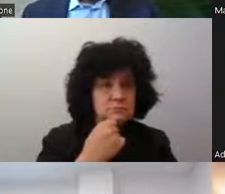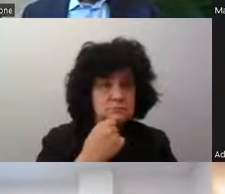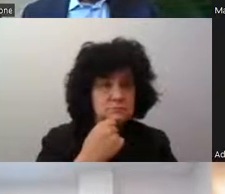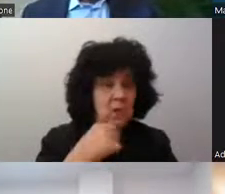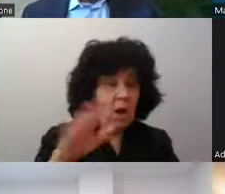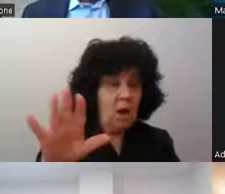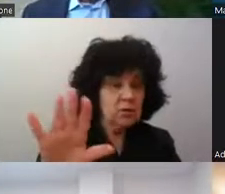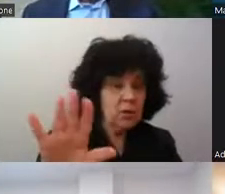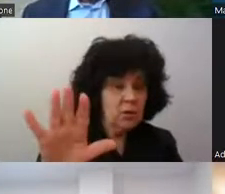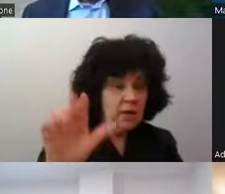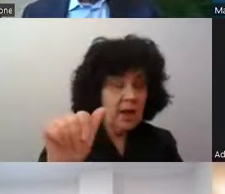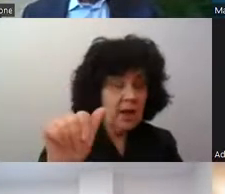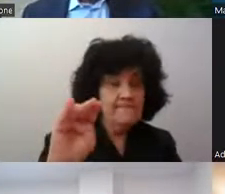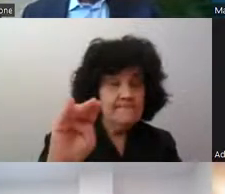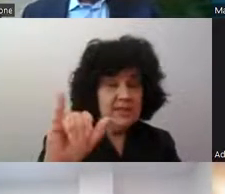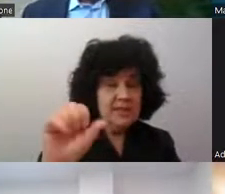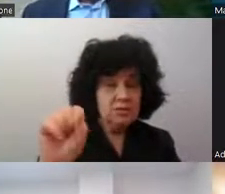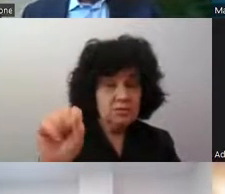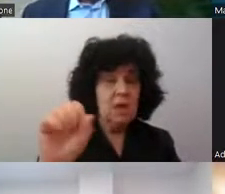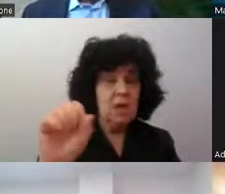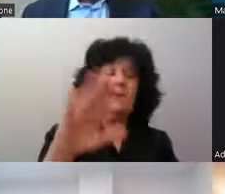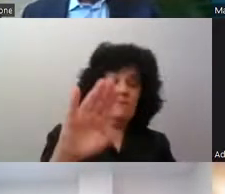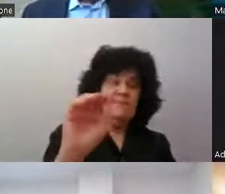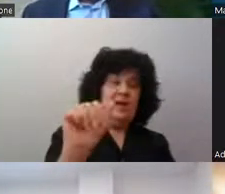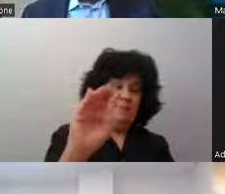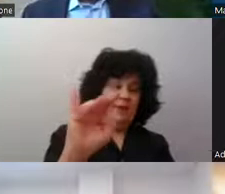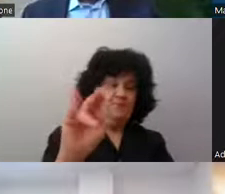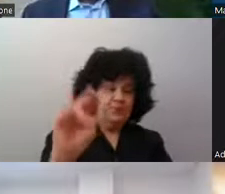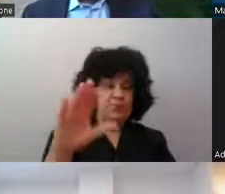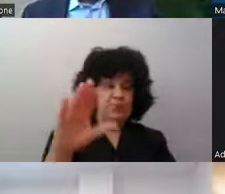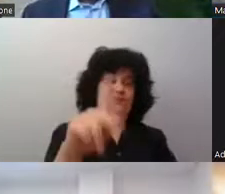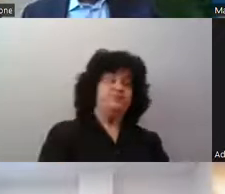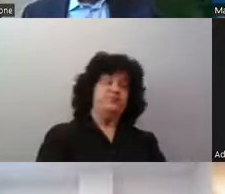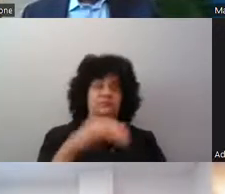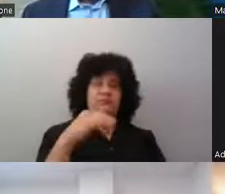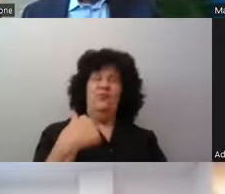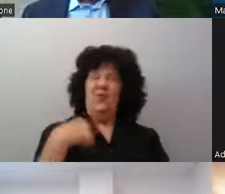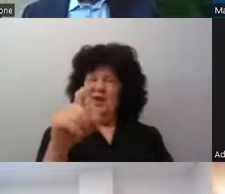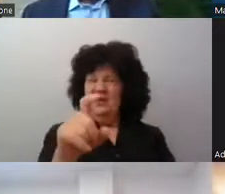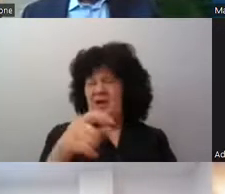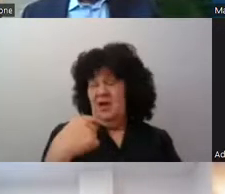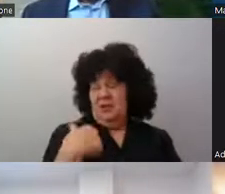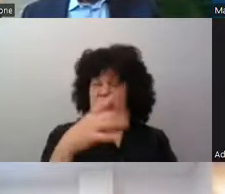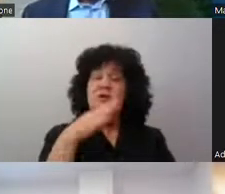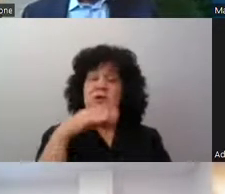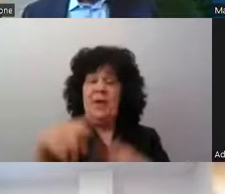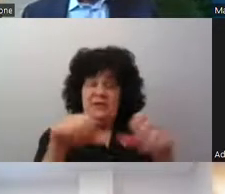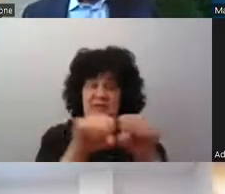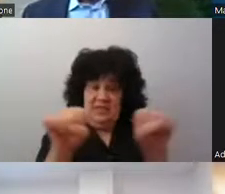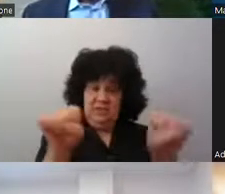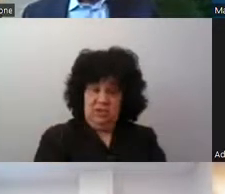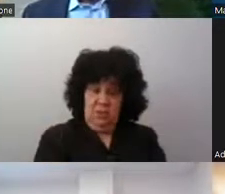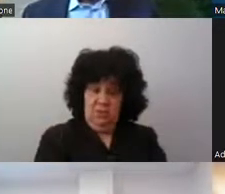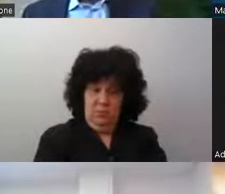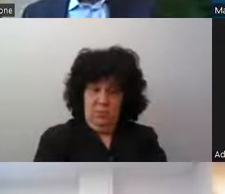Yes, I have just a follow-up. As he's talking about the system approach, the person right in front of me,